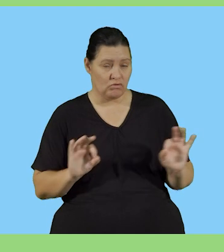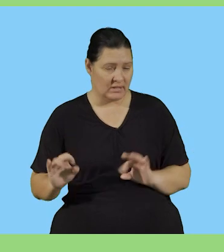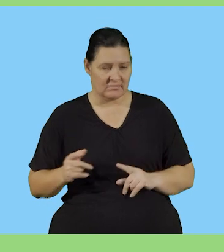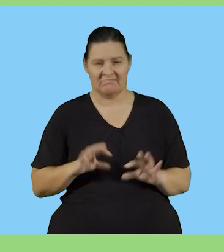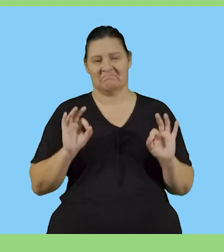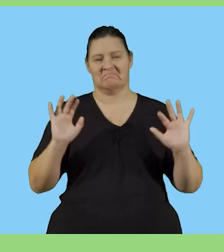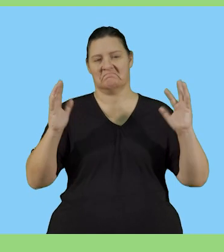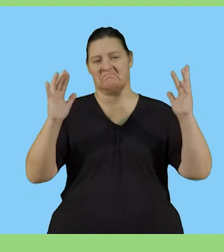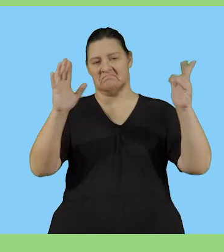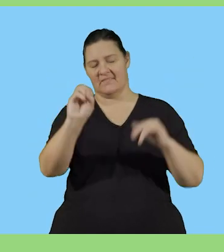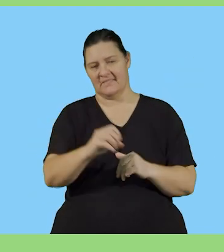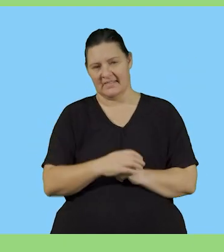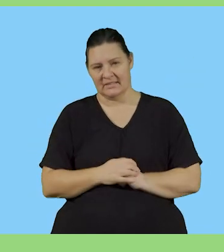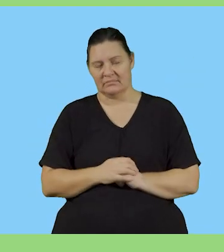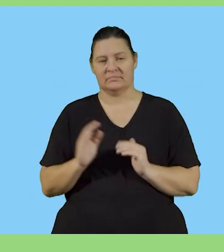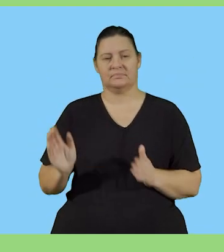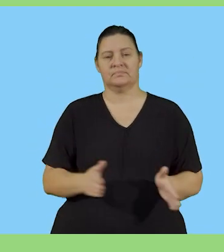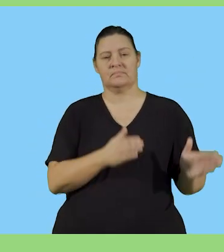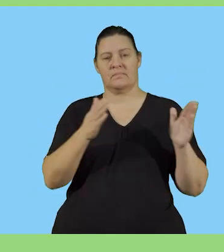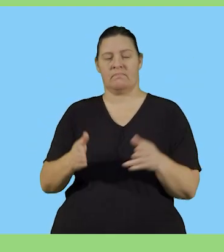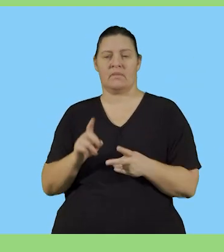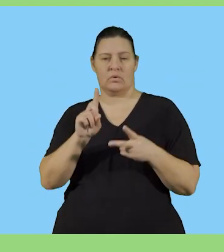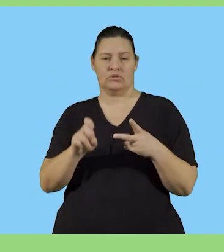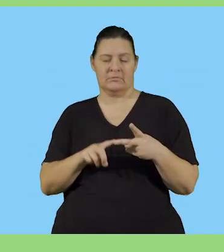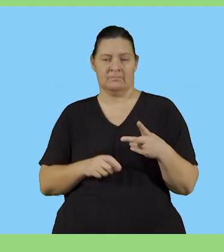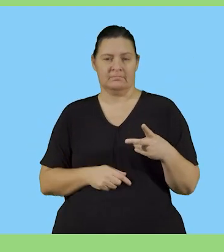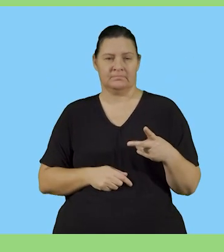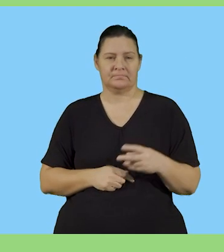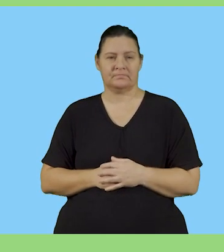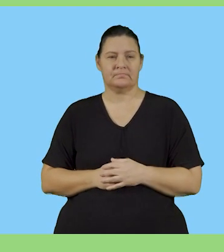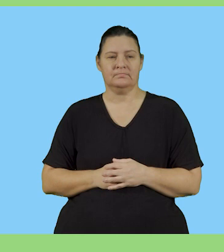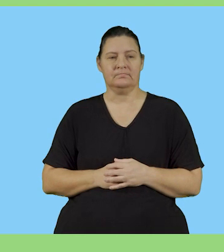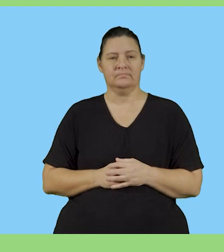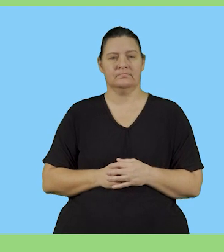very good to you. Now we are going to move on to our next activity.